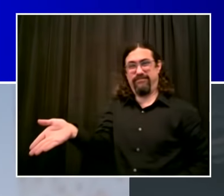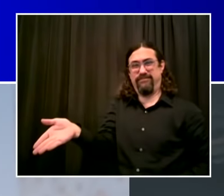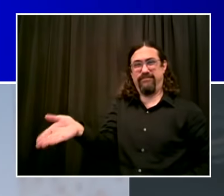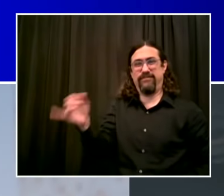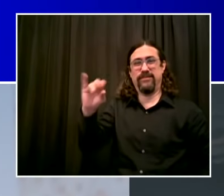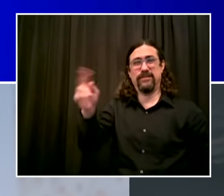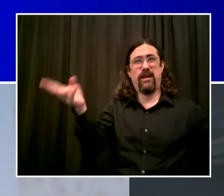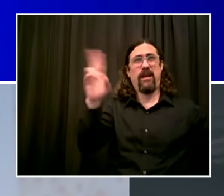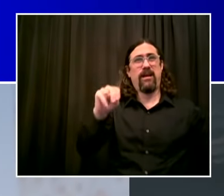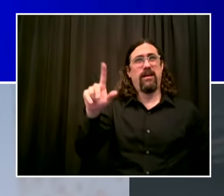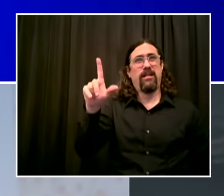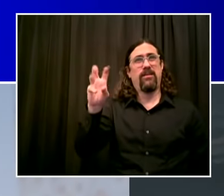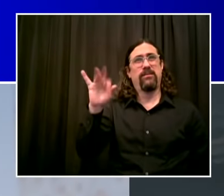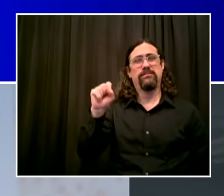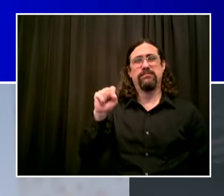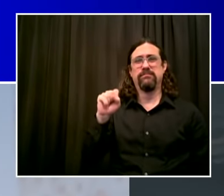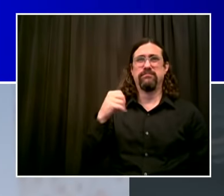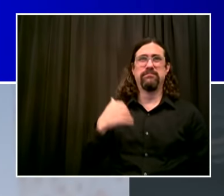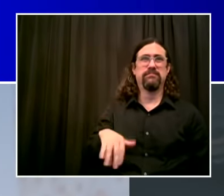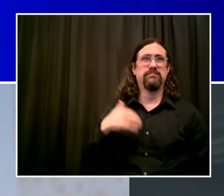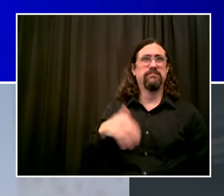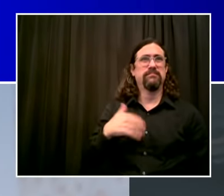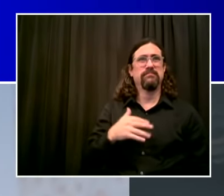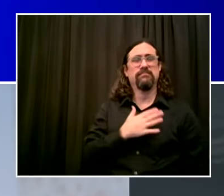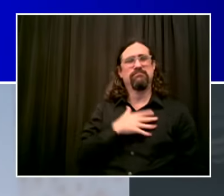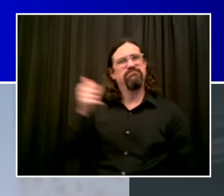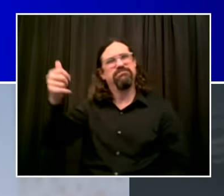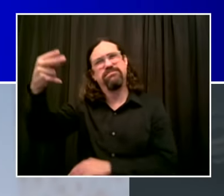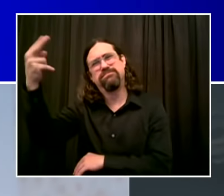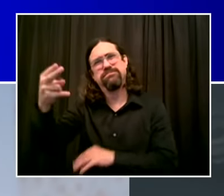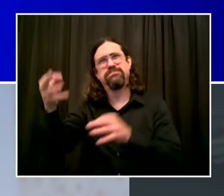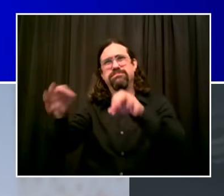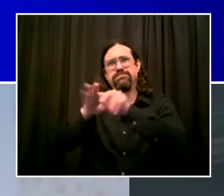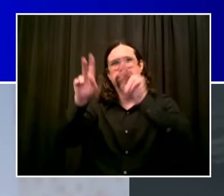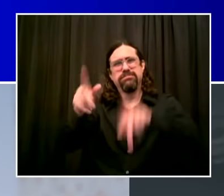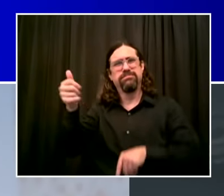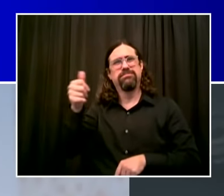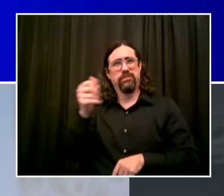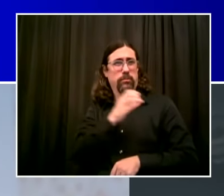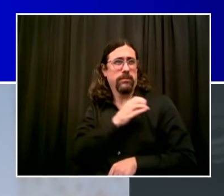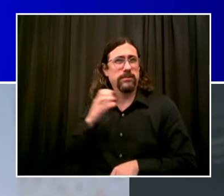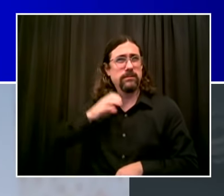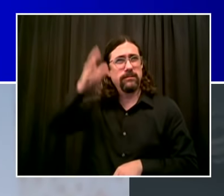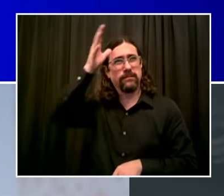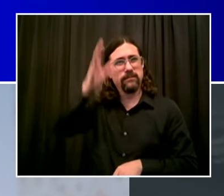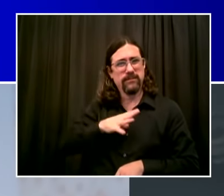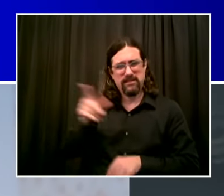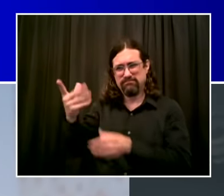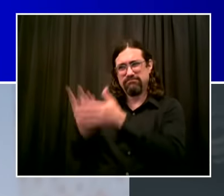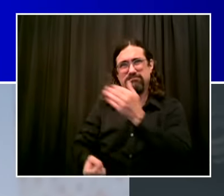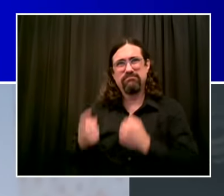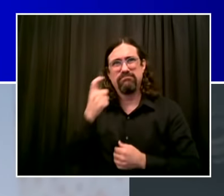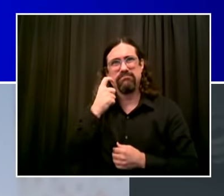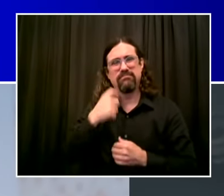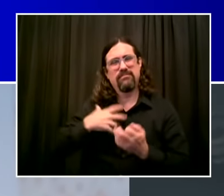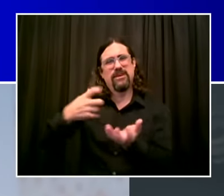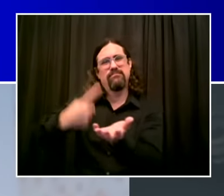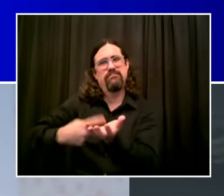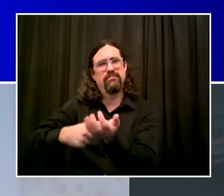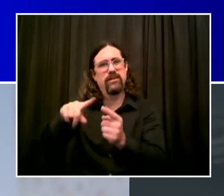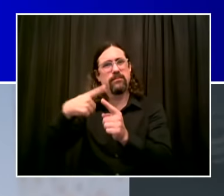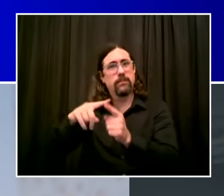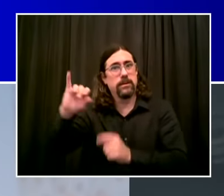great man and taking inspiration from him. And this is just what I want to talk about for a moment, because the amazing thing about John Lewis